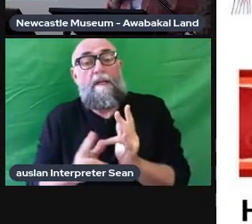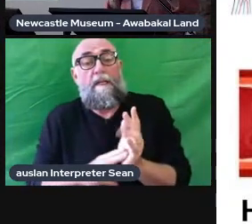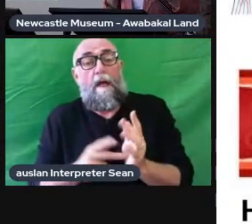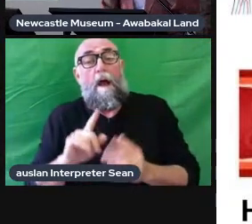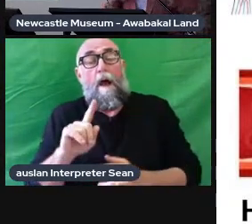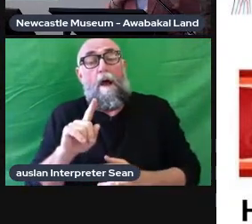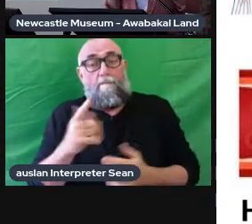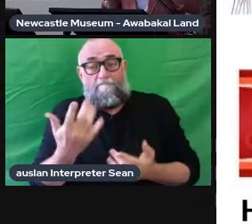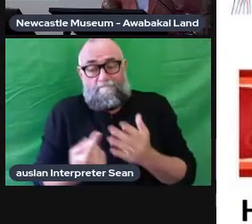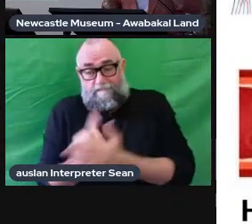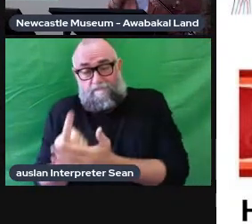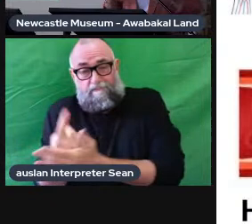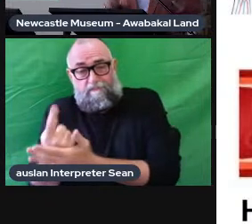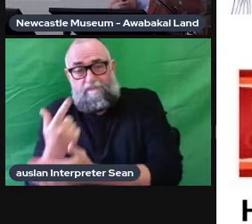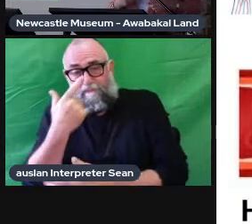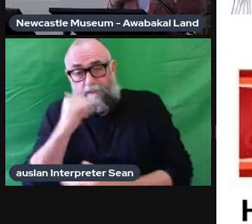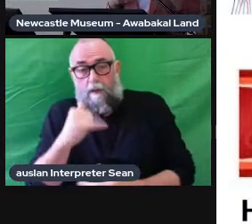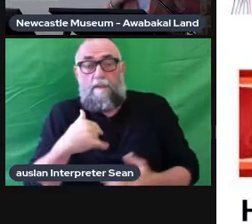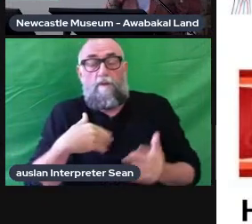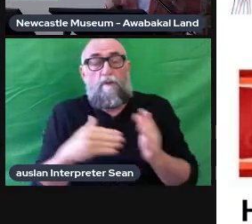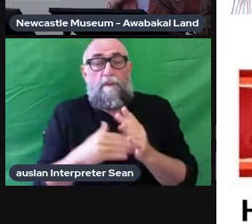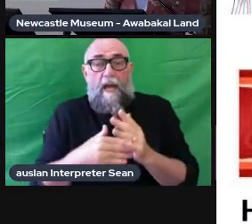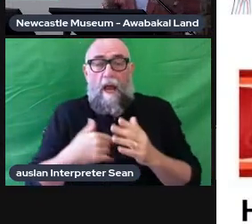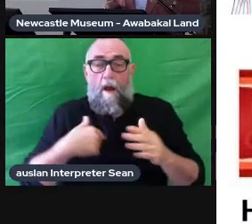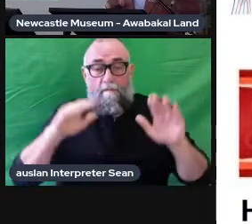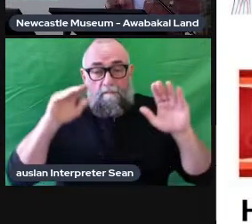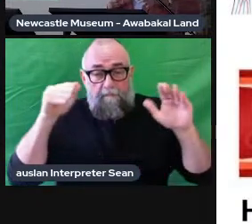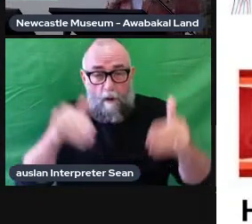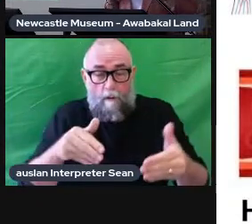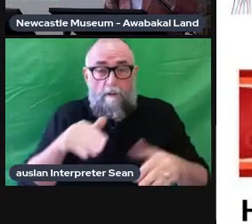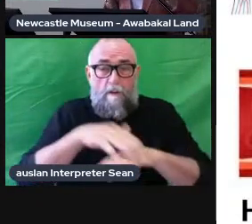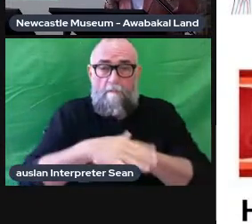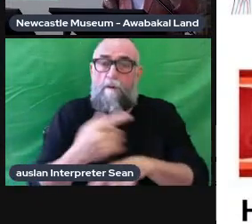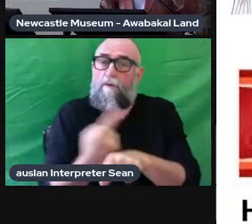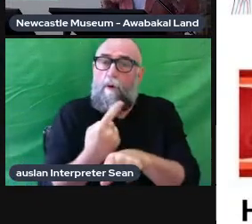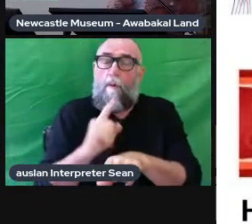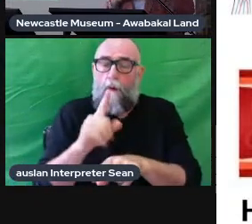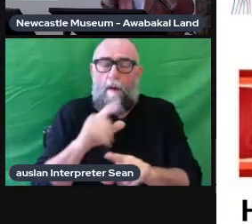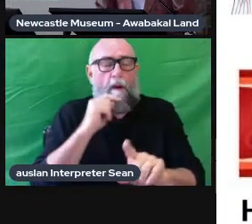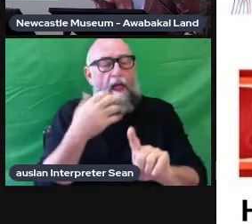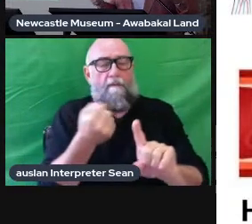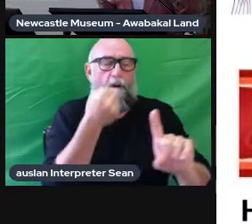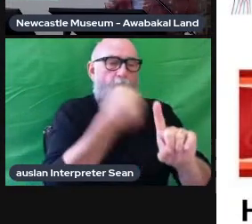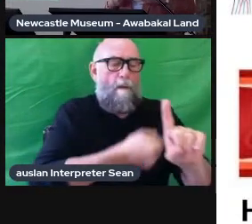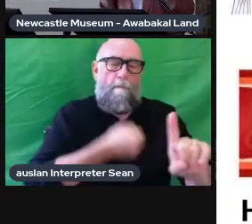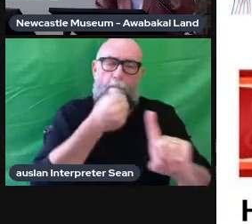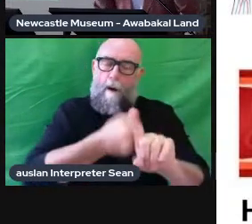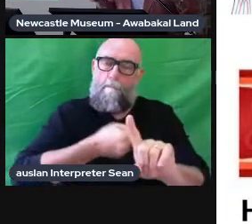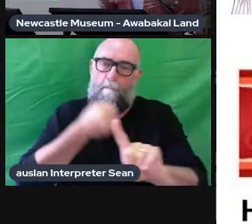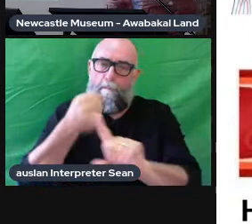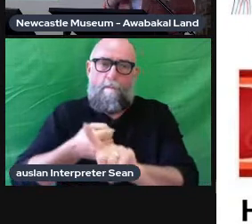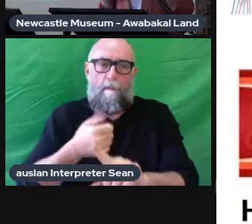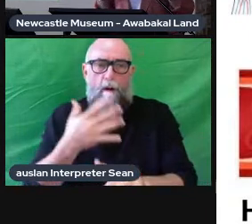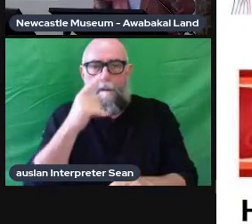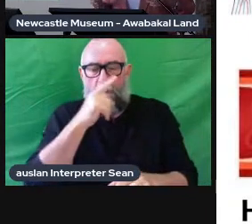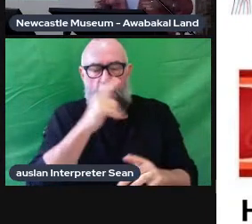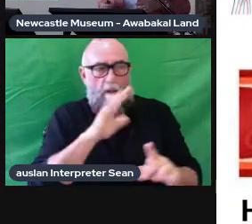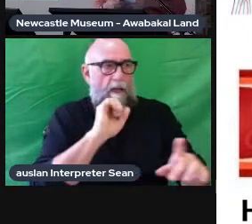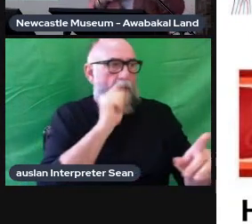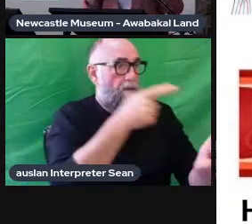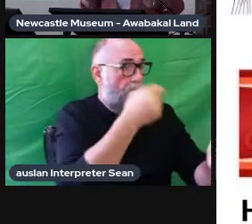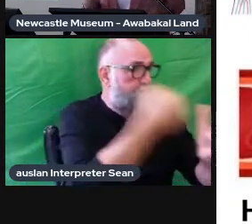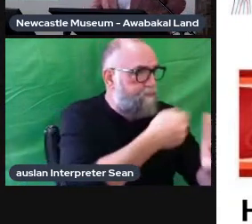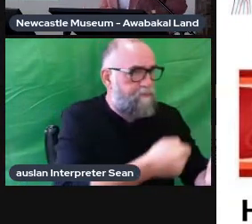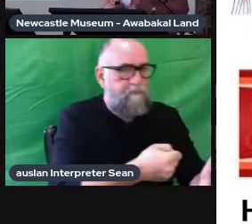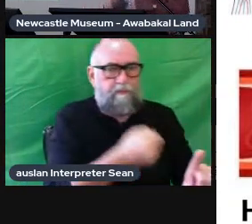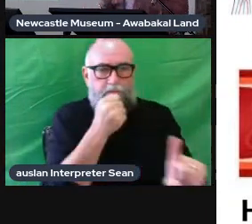are the ones that impact almost everybody in the population at some point. So they're the ones we'd really like everyone in the community to really